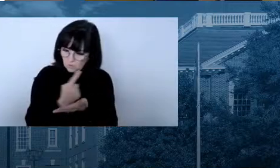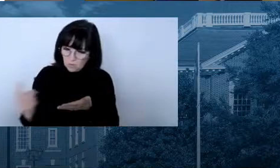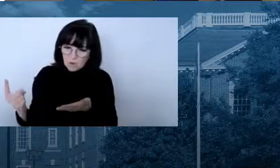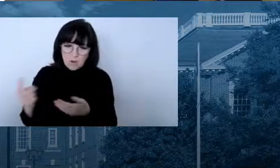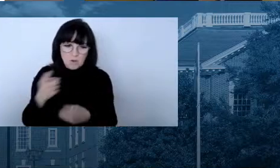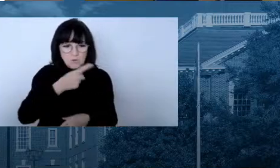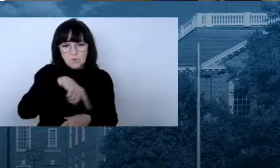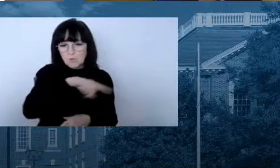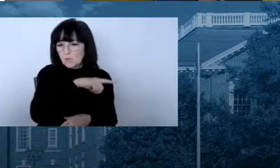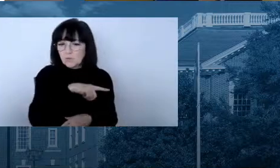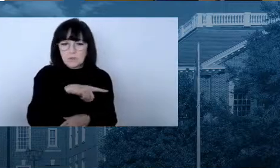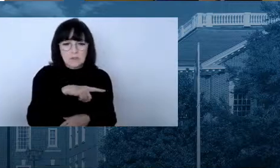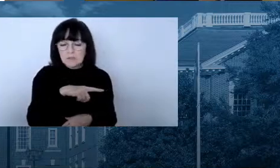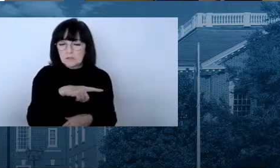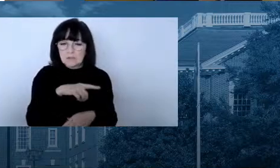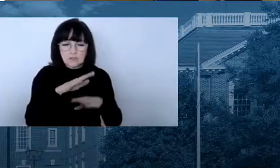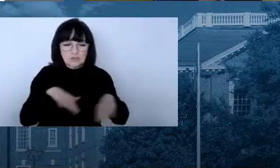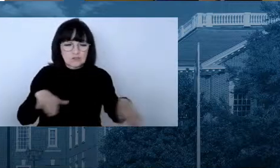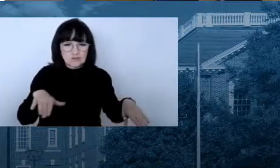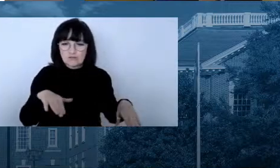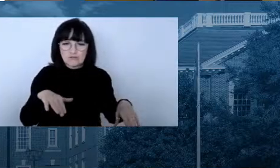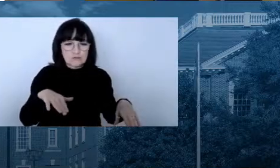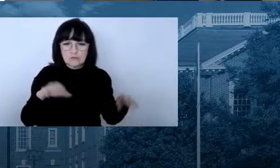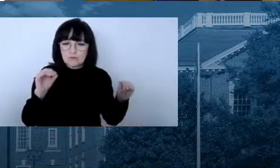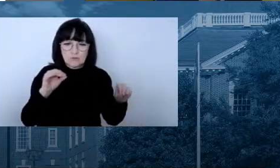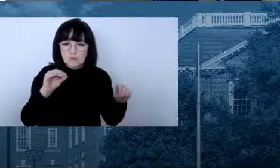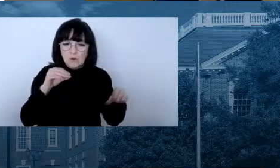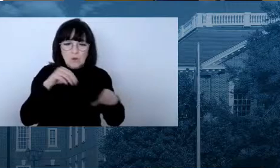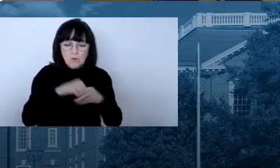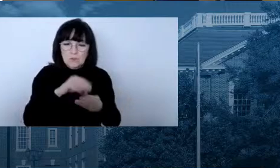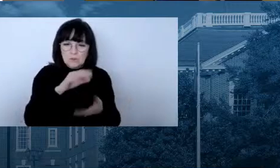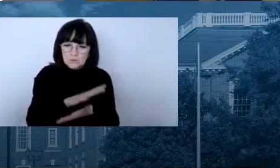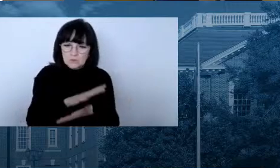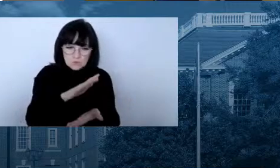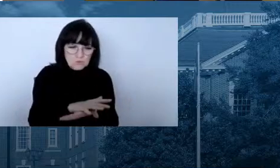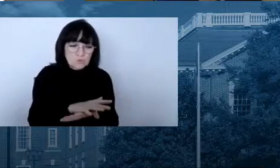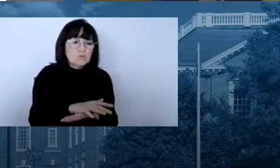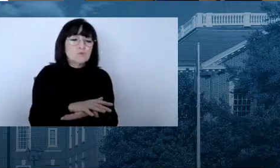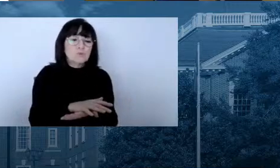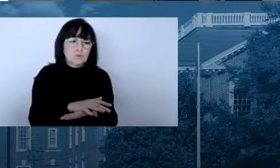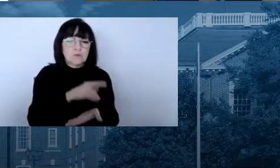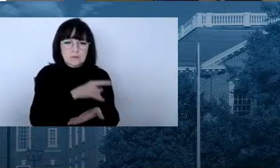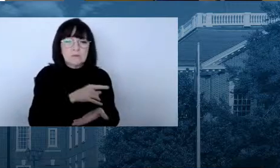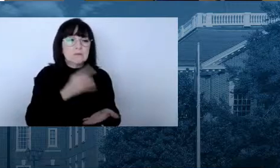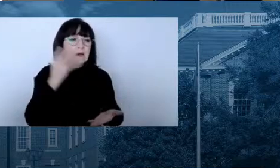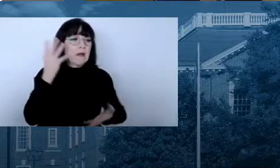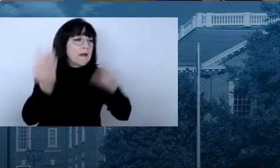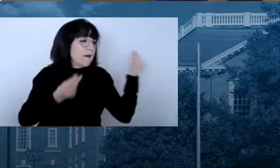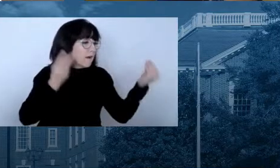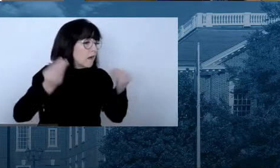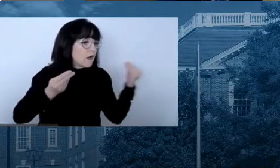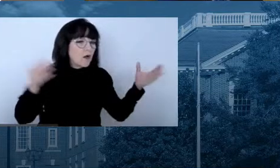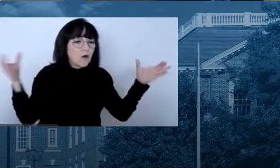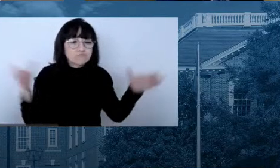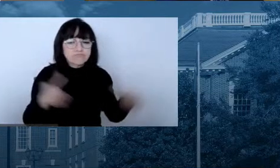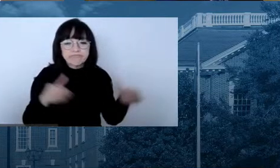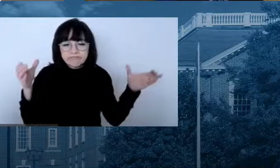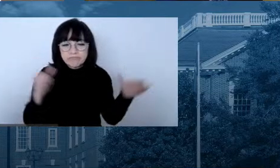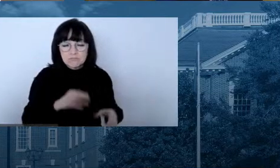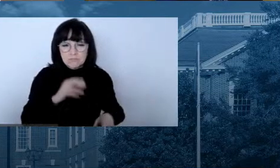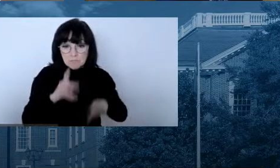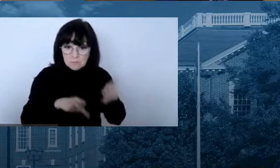of that environment, going to these holiday gatherings probably. Was there any discussion with Department of Education